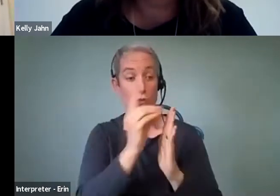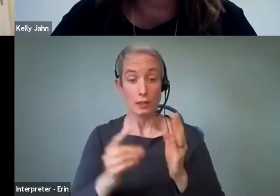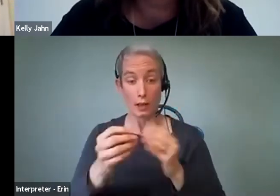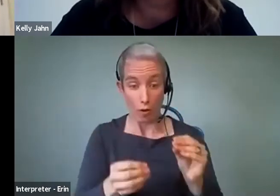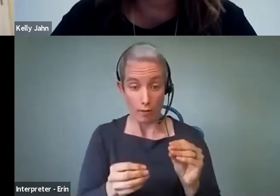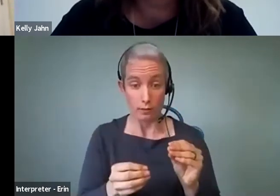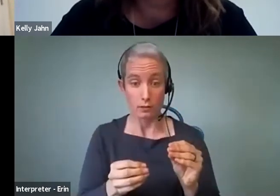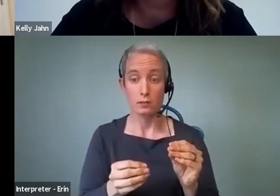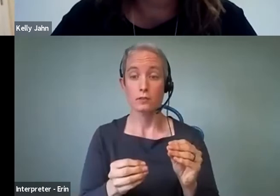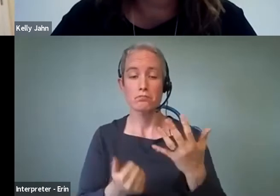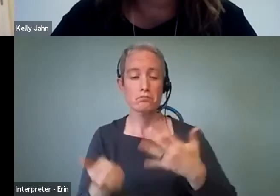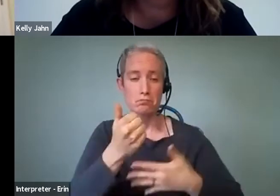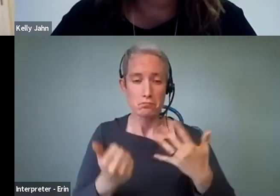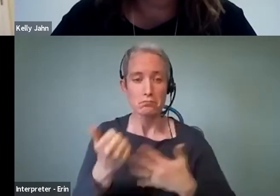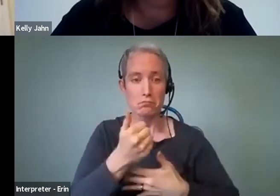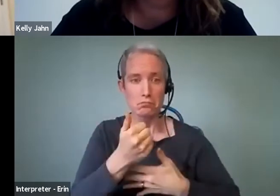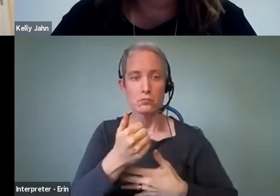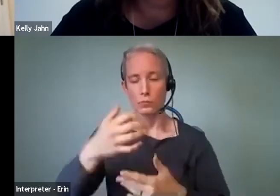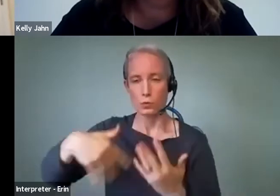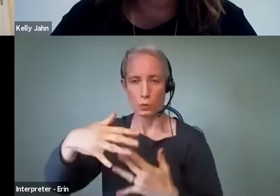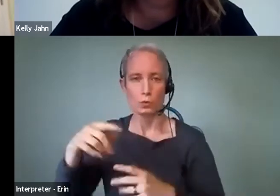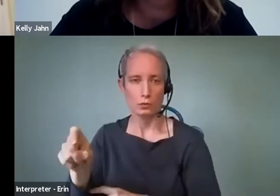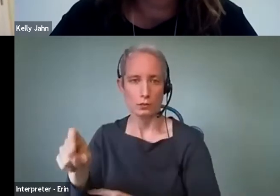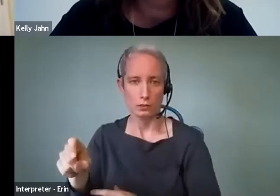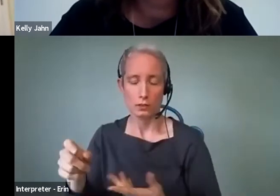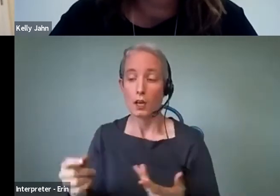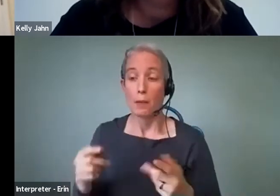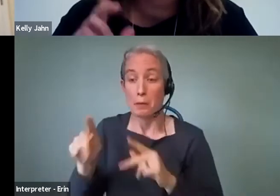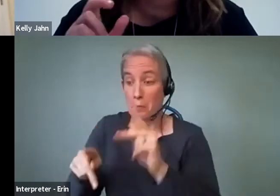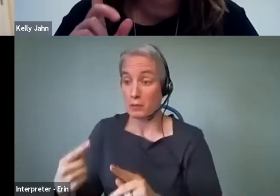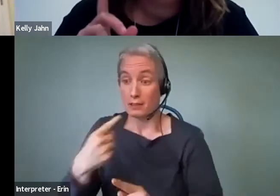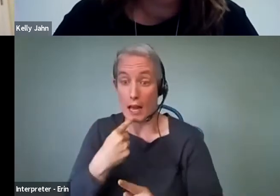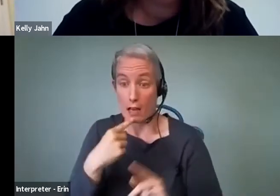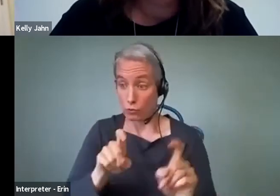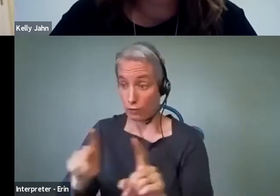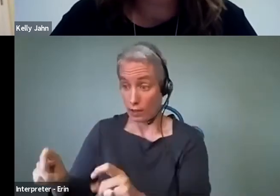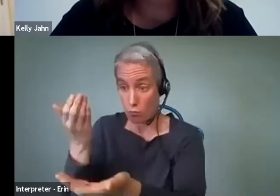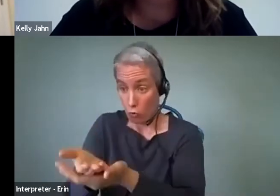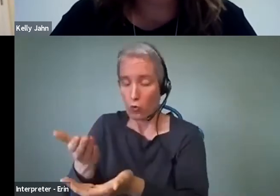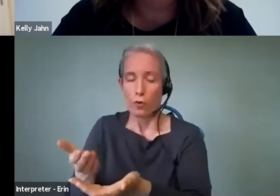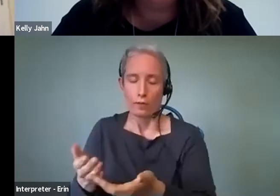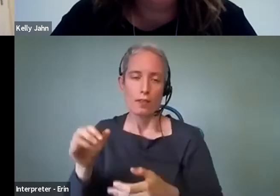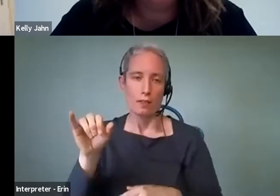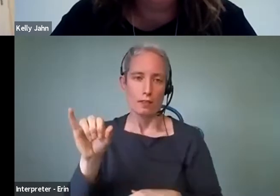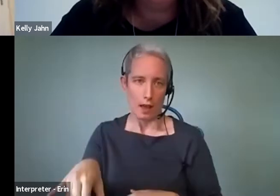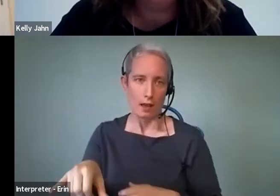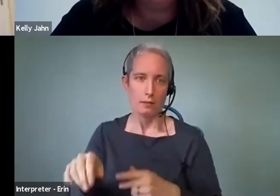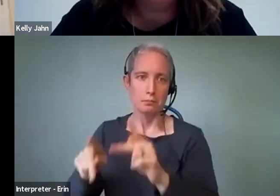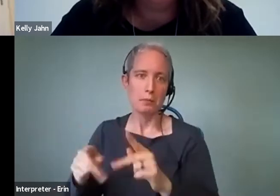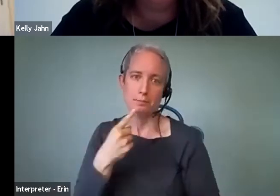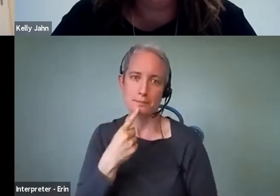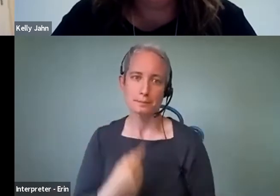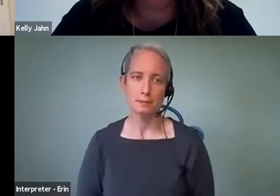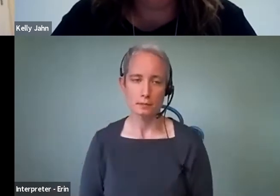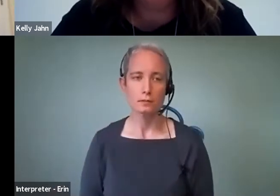at least current situation, is saying that's what they're missing. Well, you've just segued into my